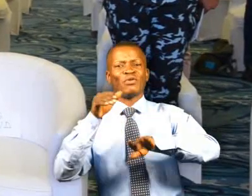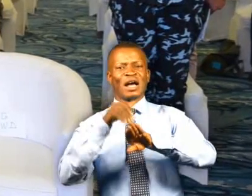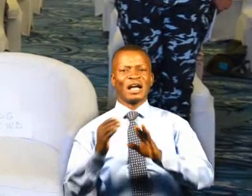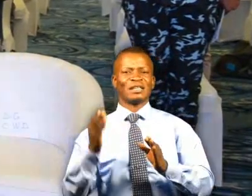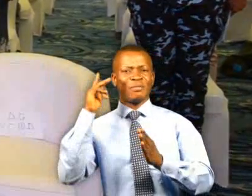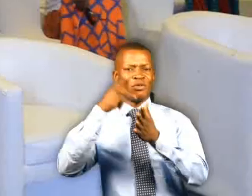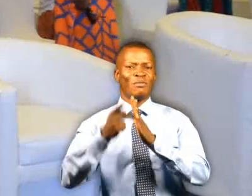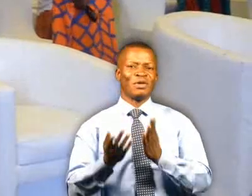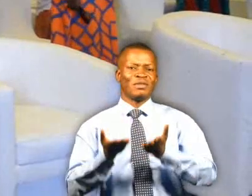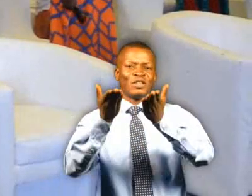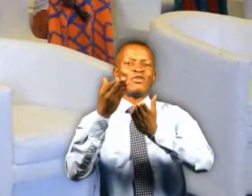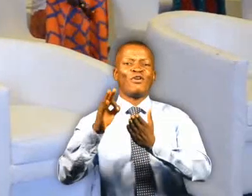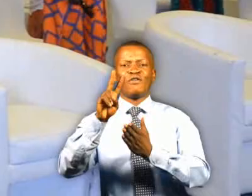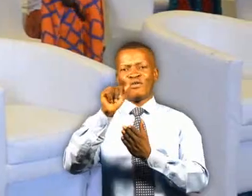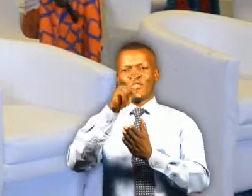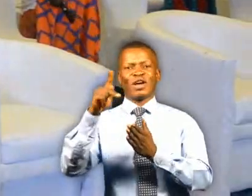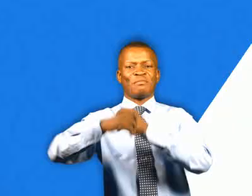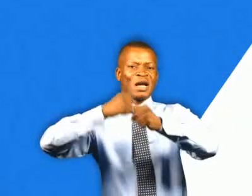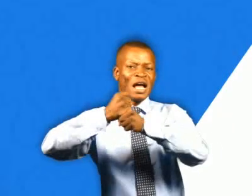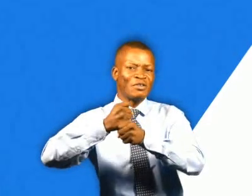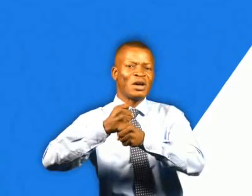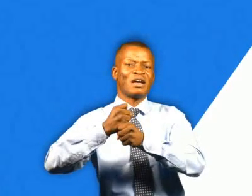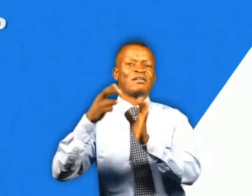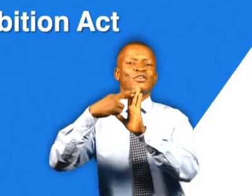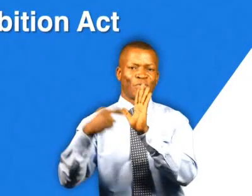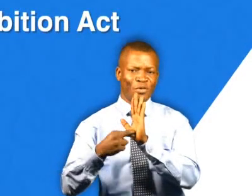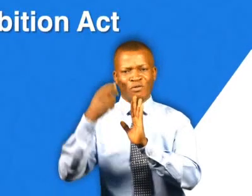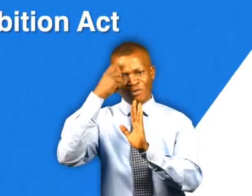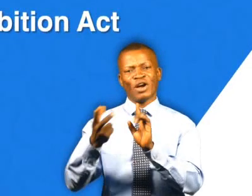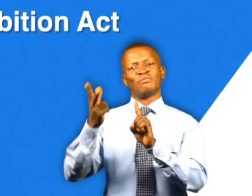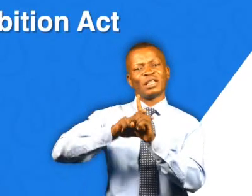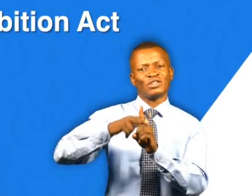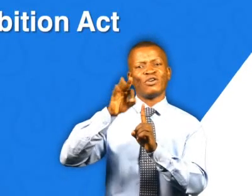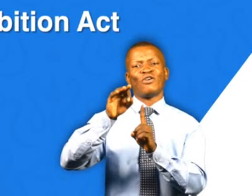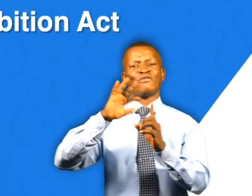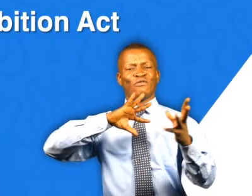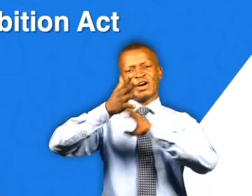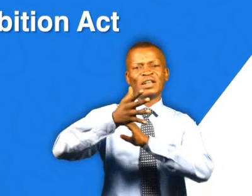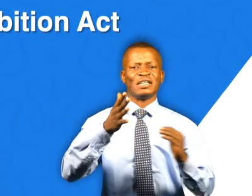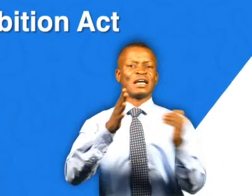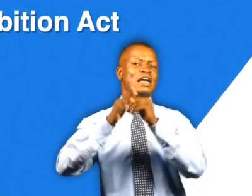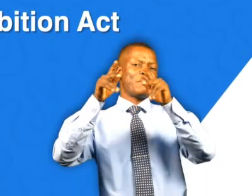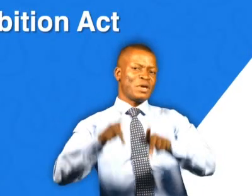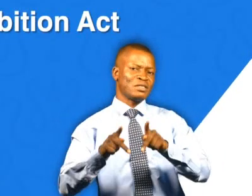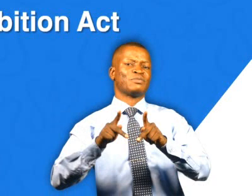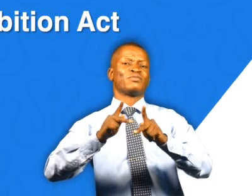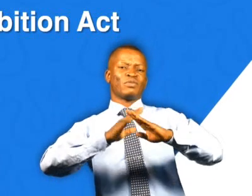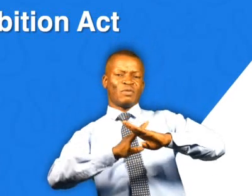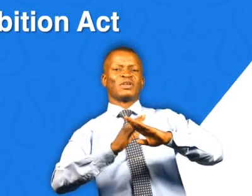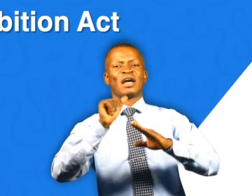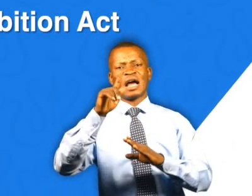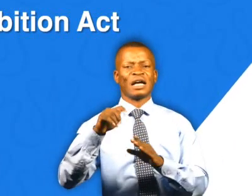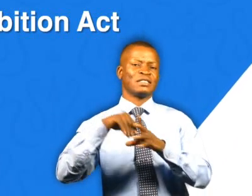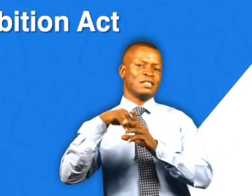public presentation of the VAP Annual Report, NAPTIP's annual report for the implementation of the Violence Against Persons